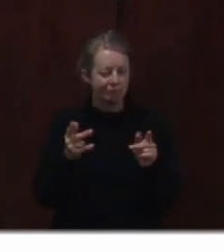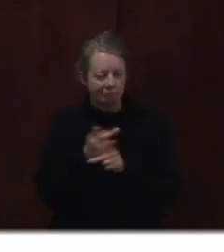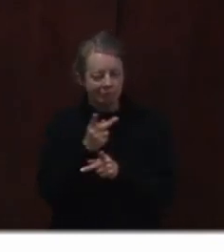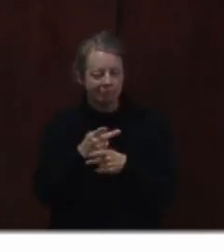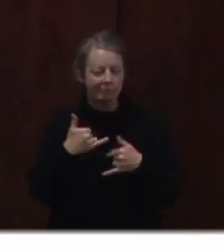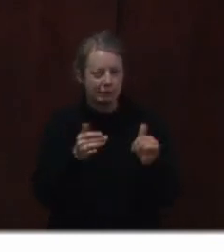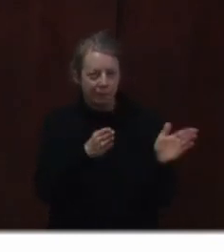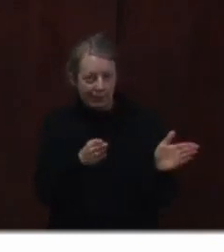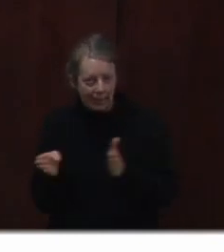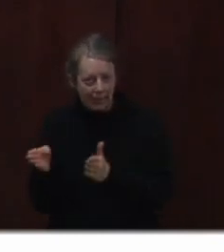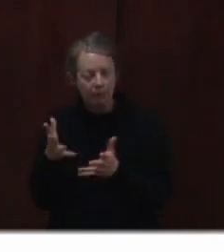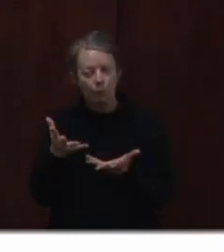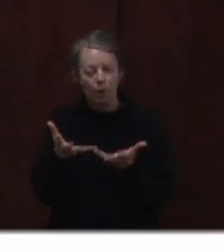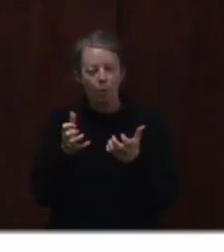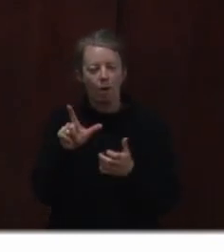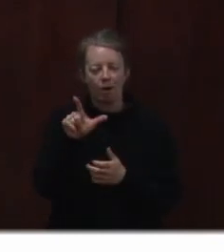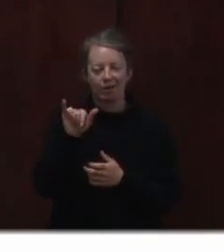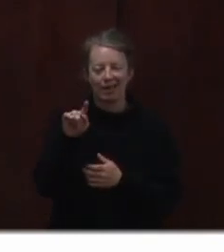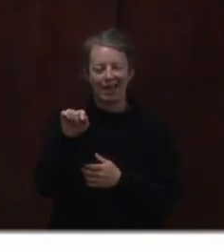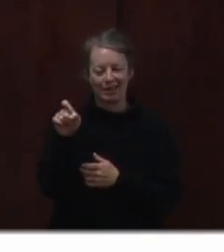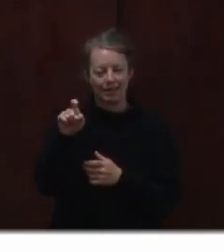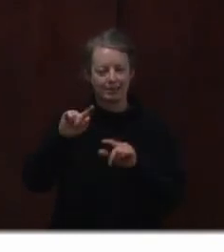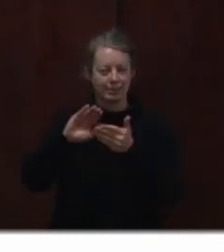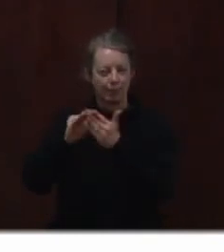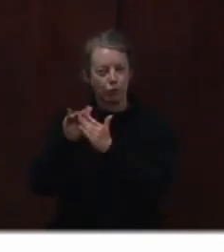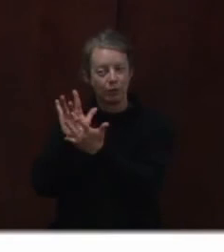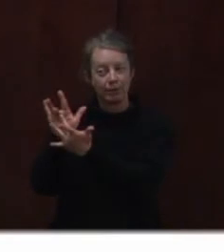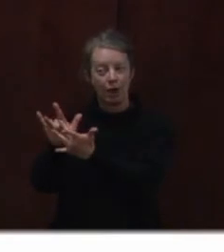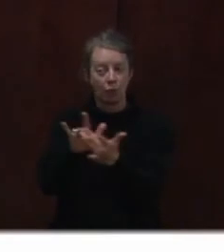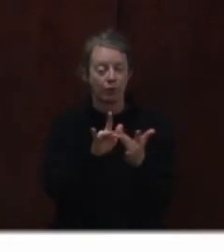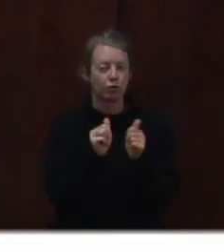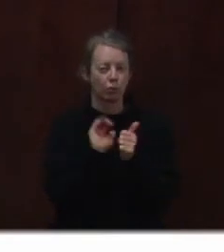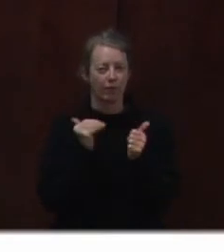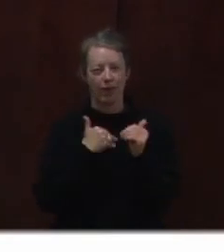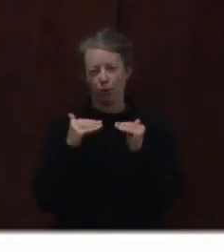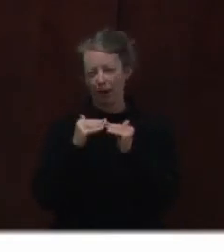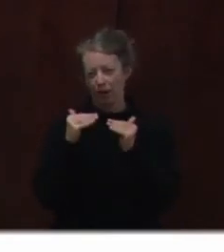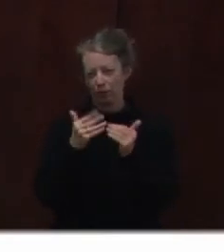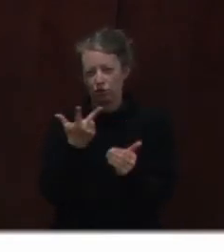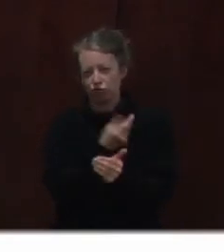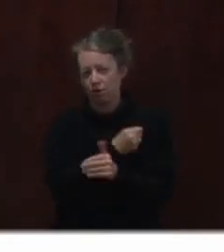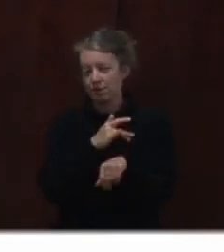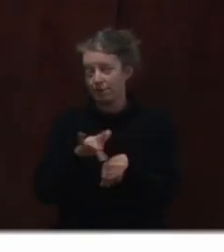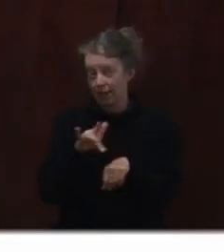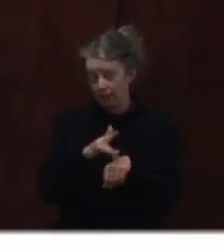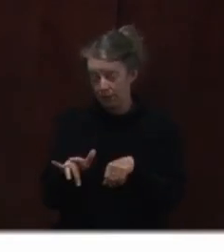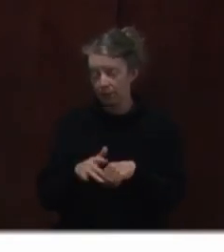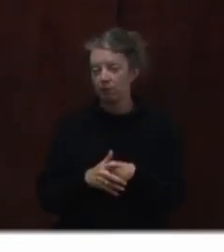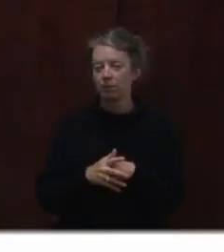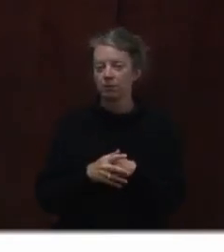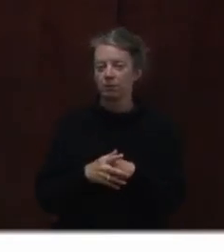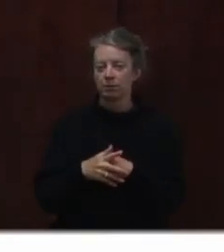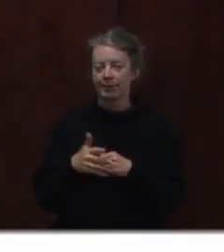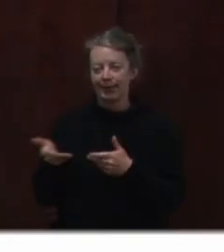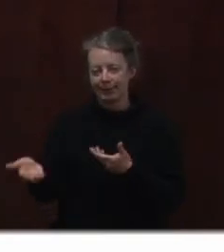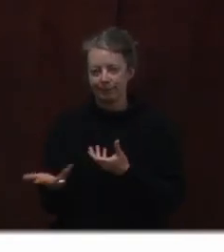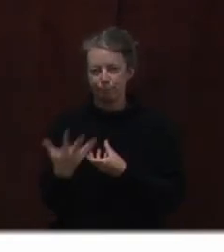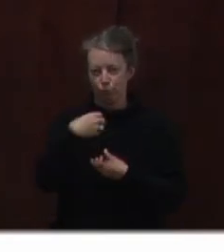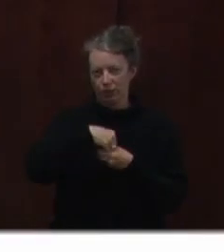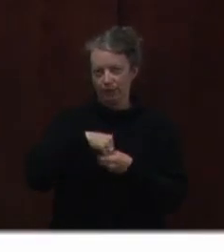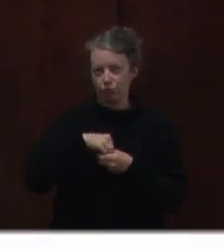is to have some Latinx outreach with that equity bump as well, and integrate that into our existing